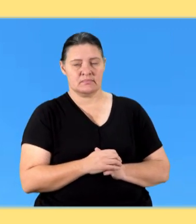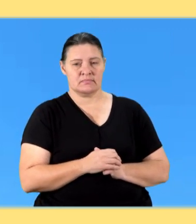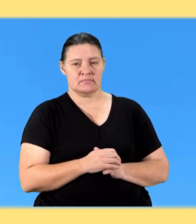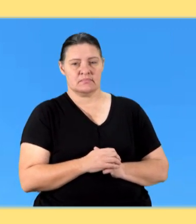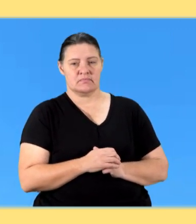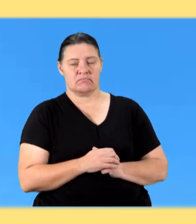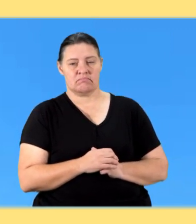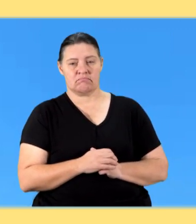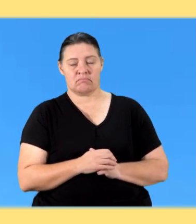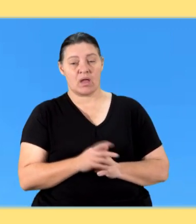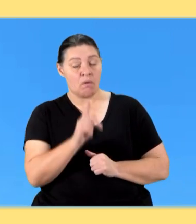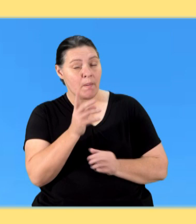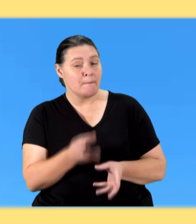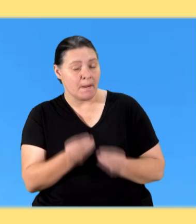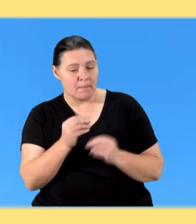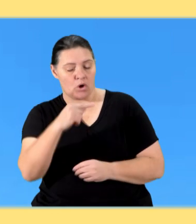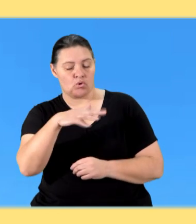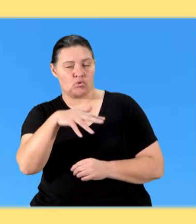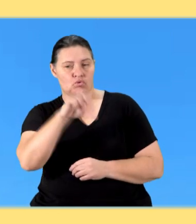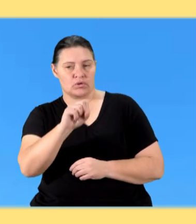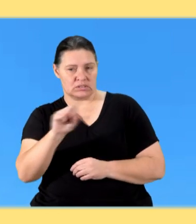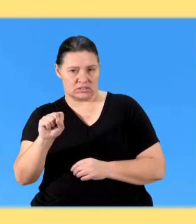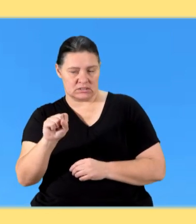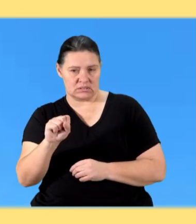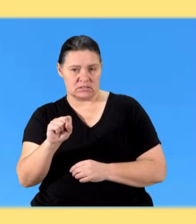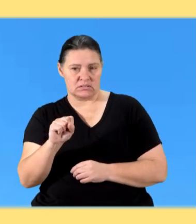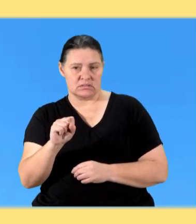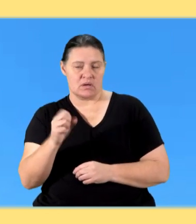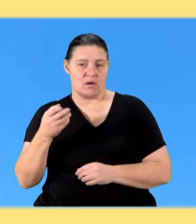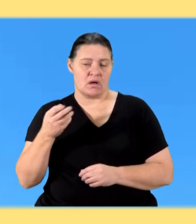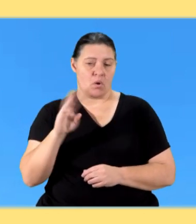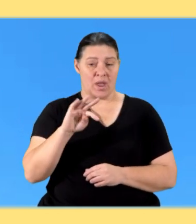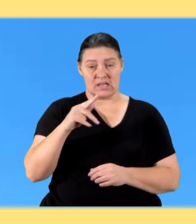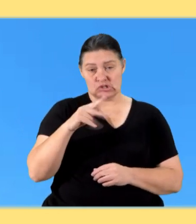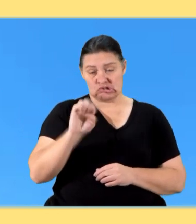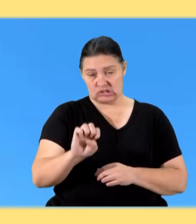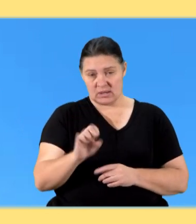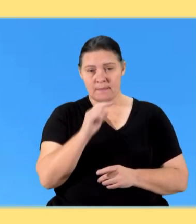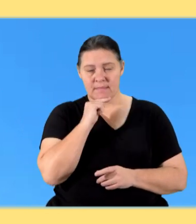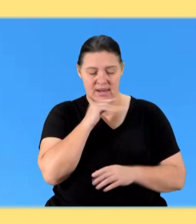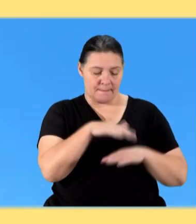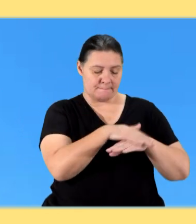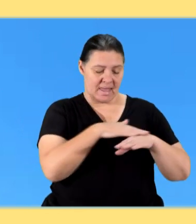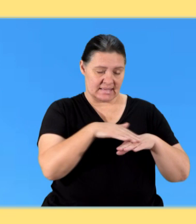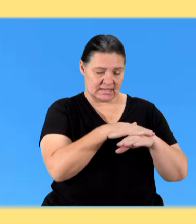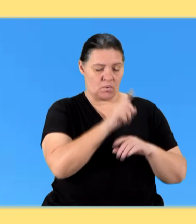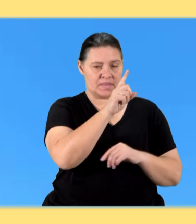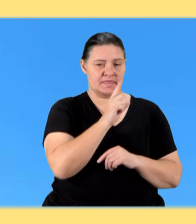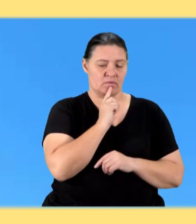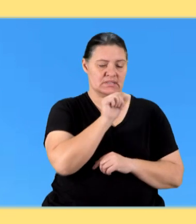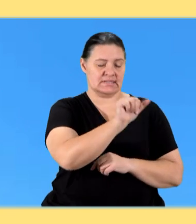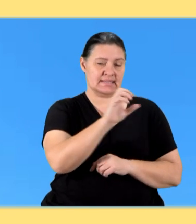480. You will then get gross wage. How do you get gross wage? It is your